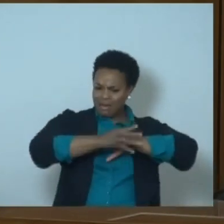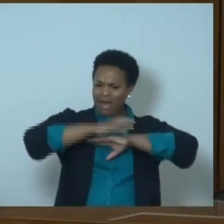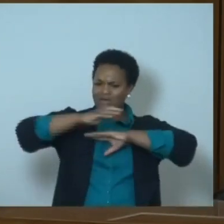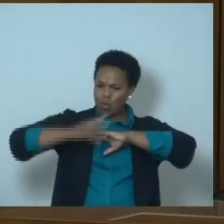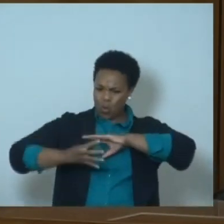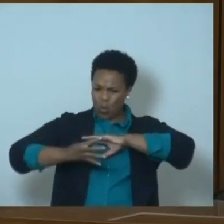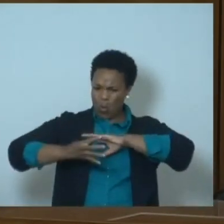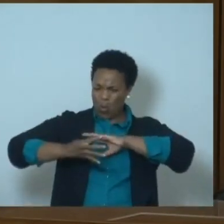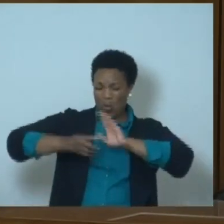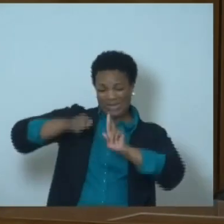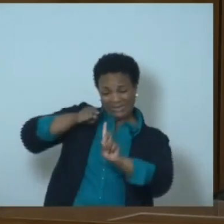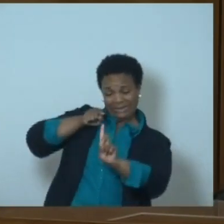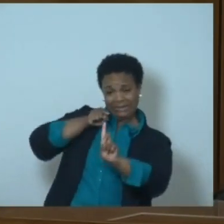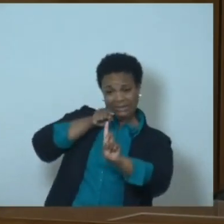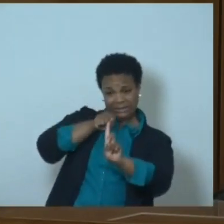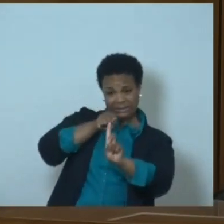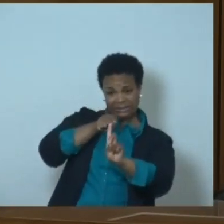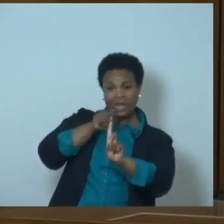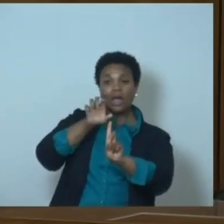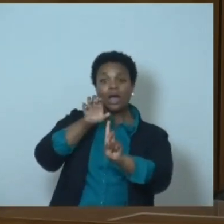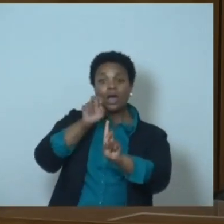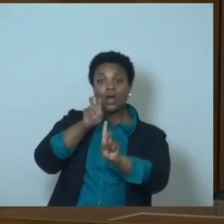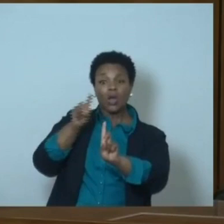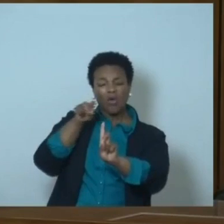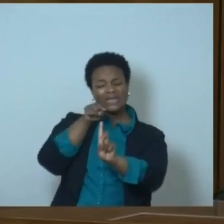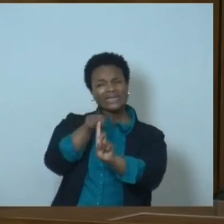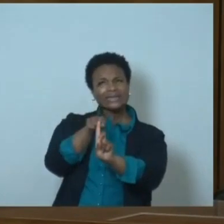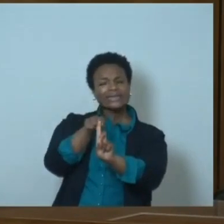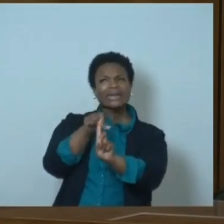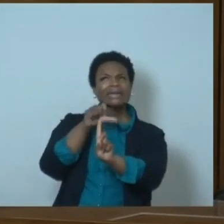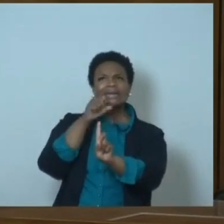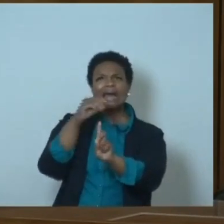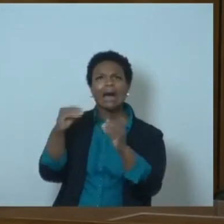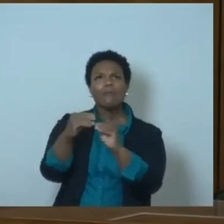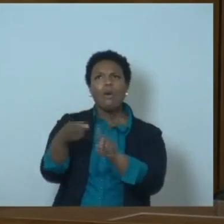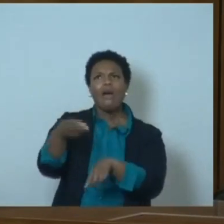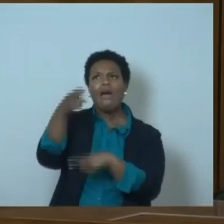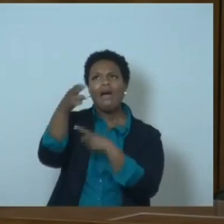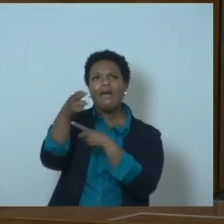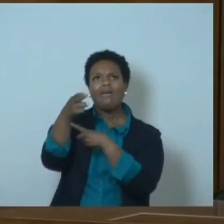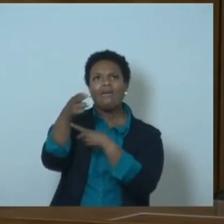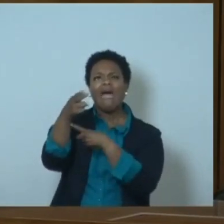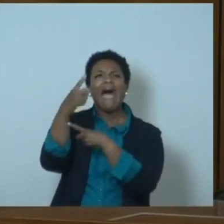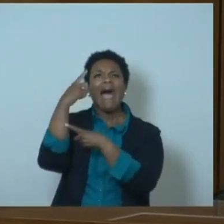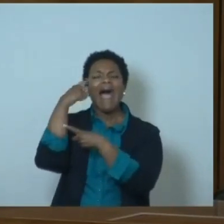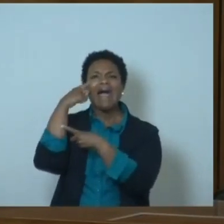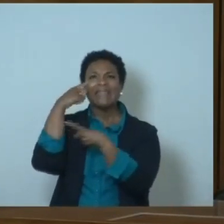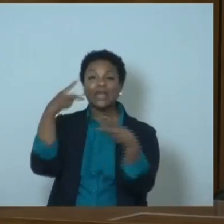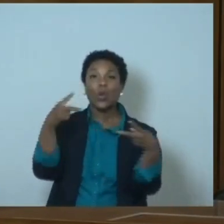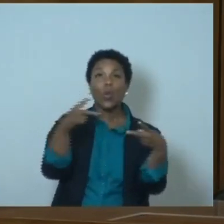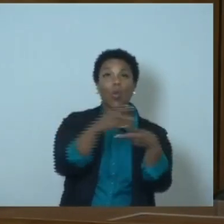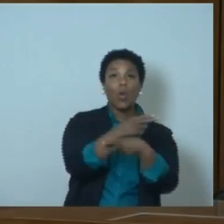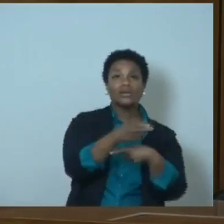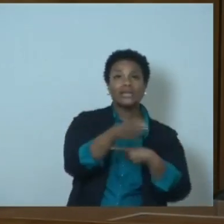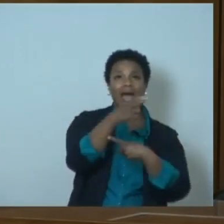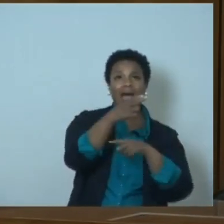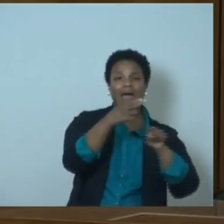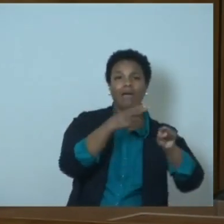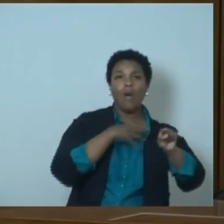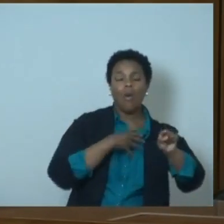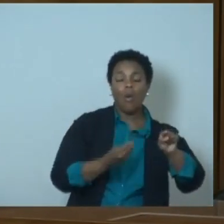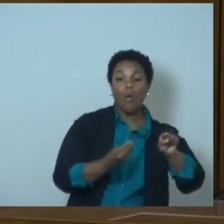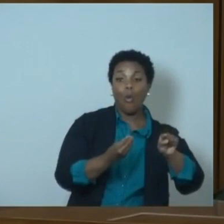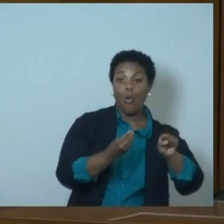individuals with COVID infection is not higher. The highest mortality rate is actually in white individuals,